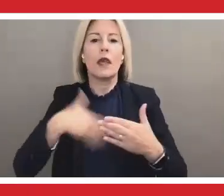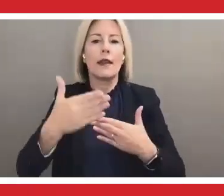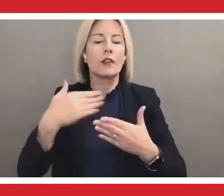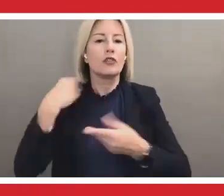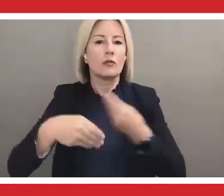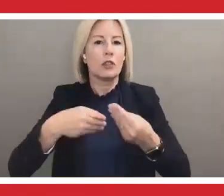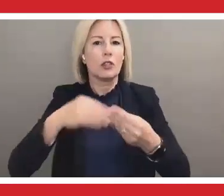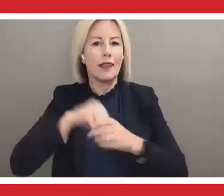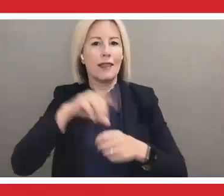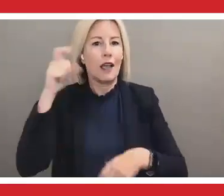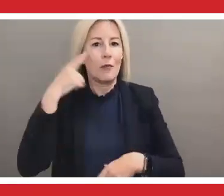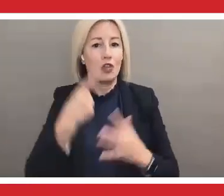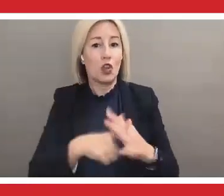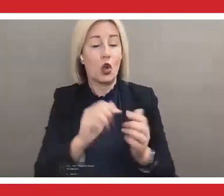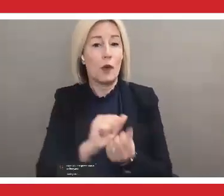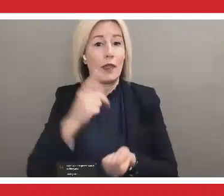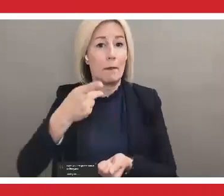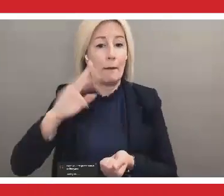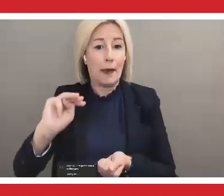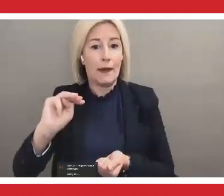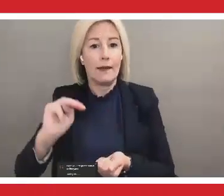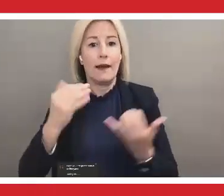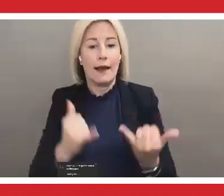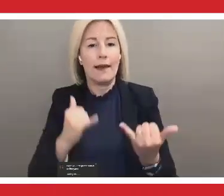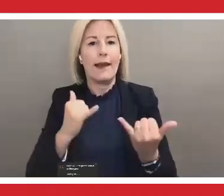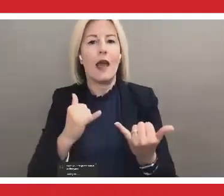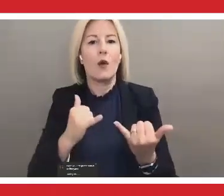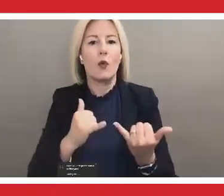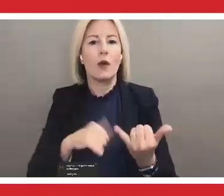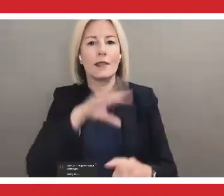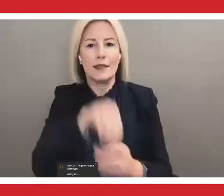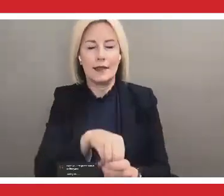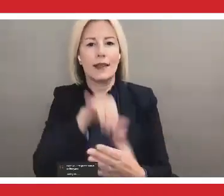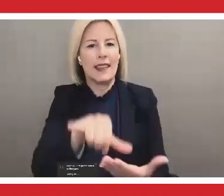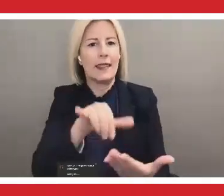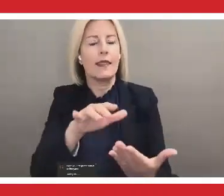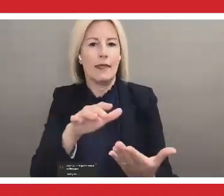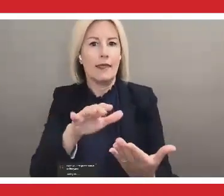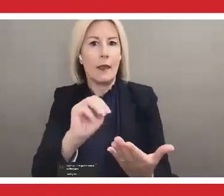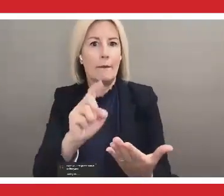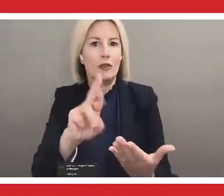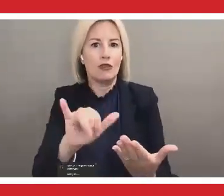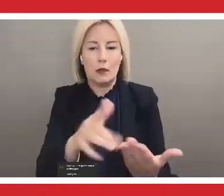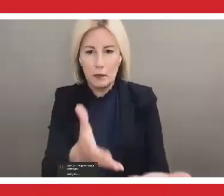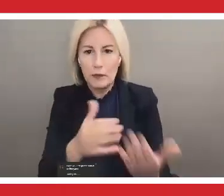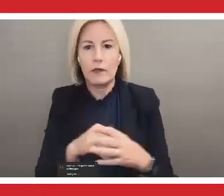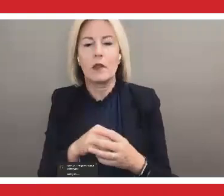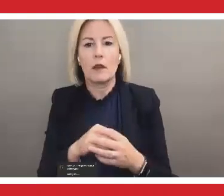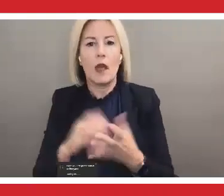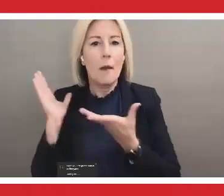Started with the Prime Minister's office. Now it's embedded in Cabinet and ICT Ministry. So it's actually able to bring in the